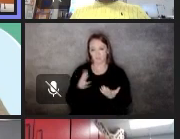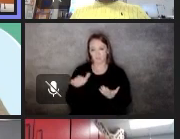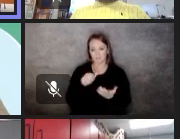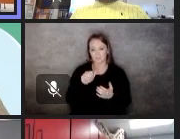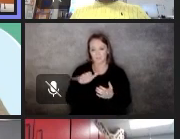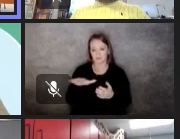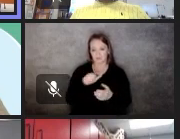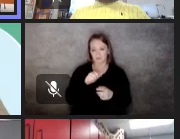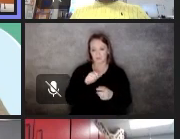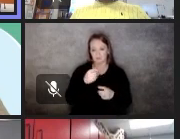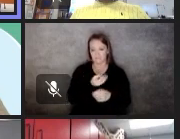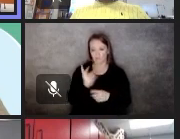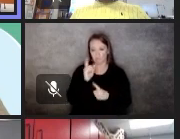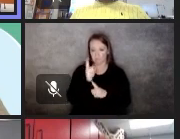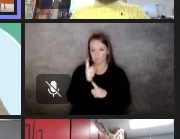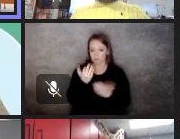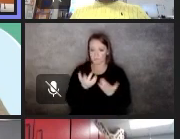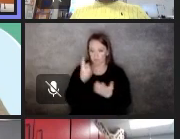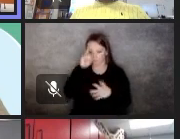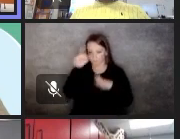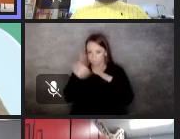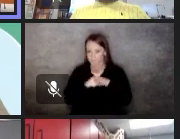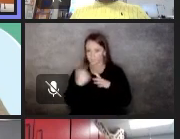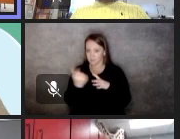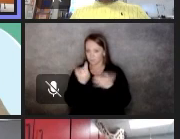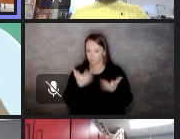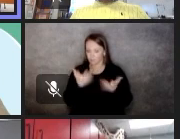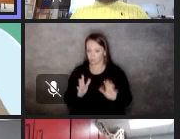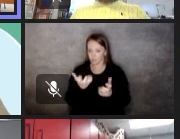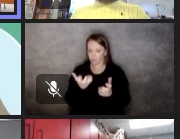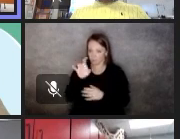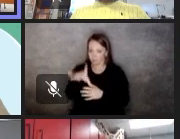you already have something in your head that you know